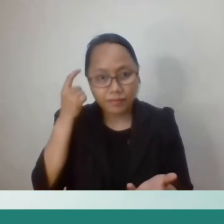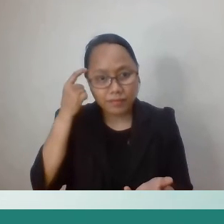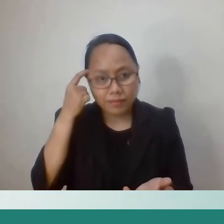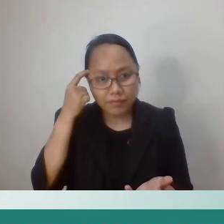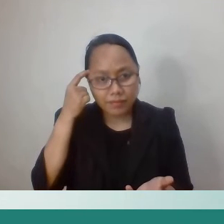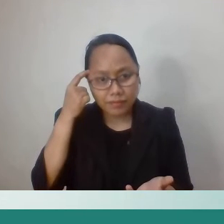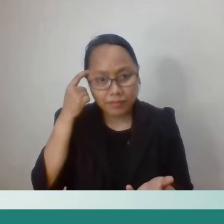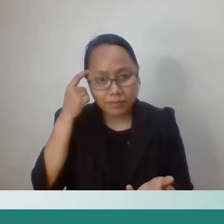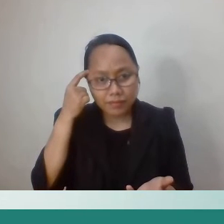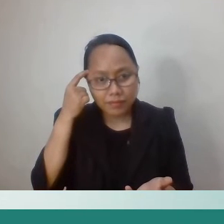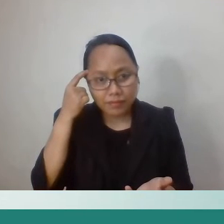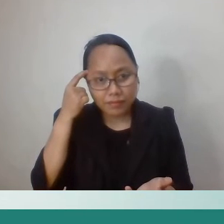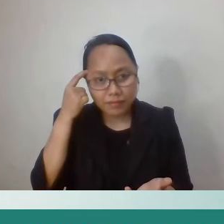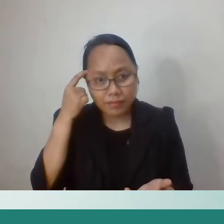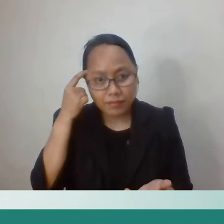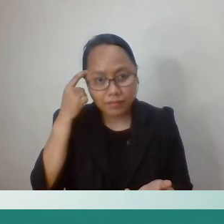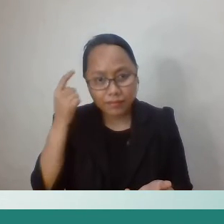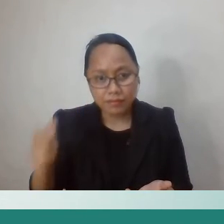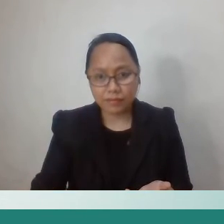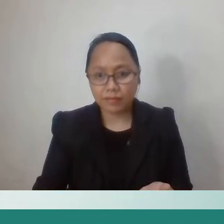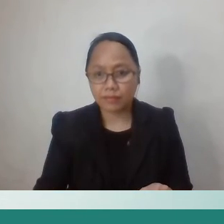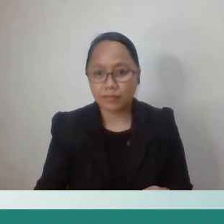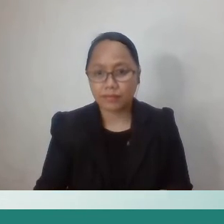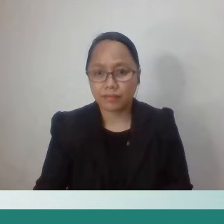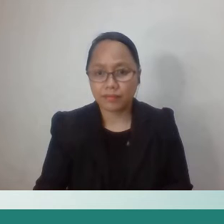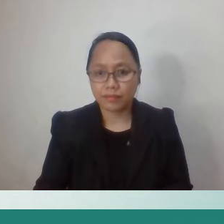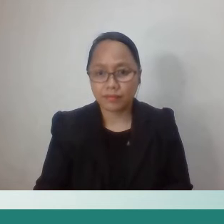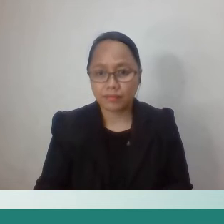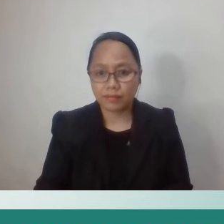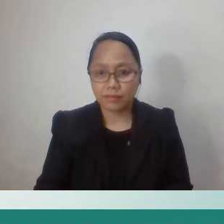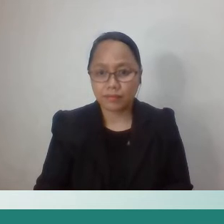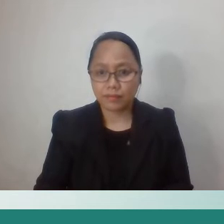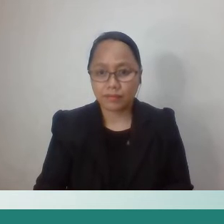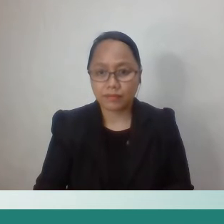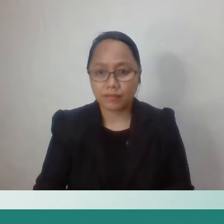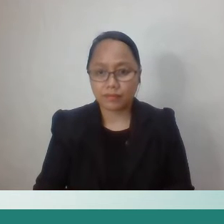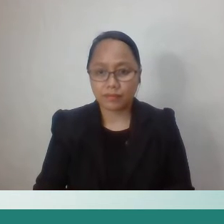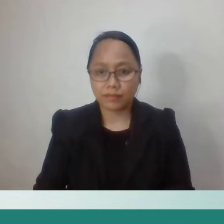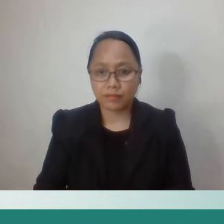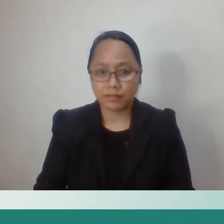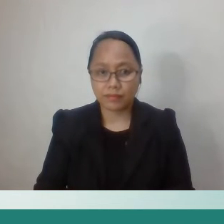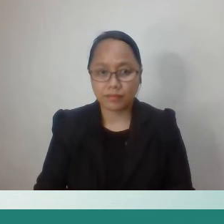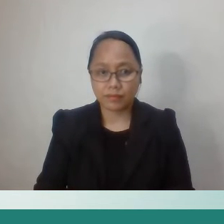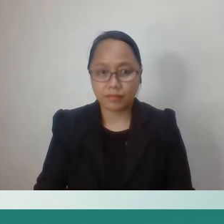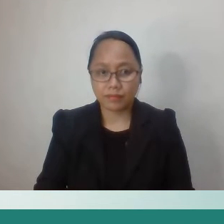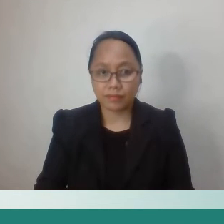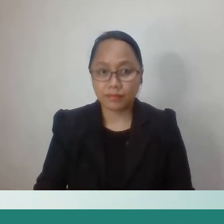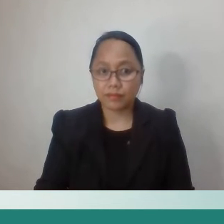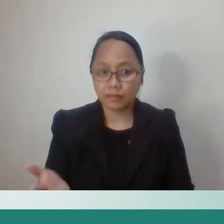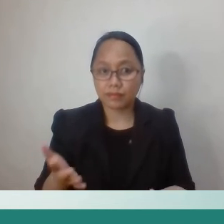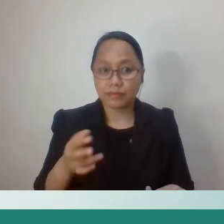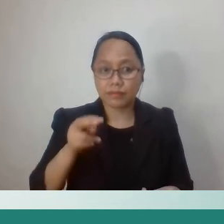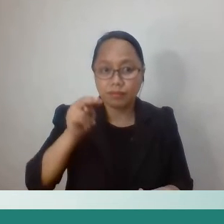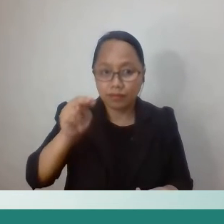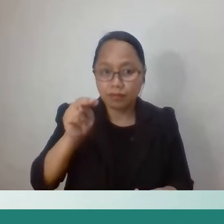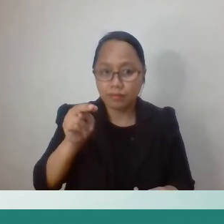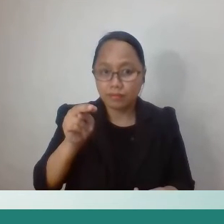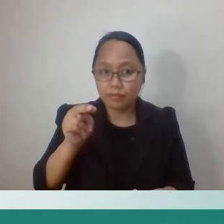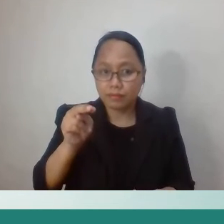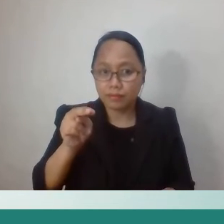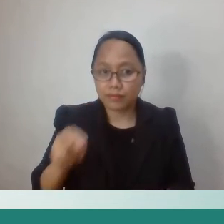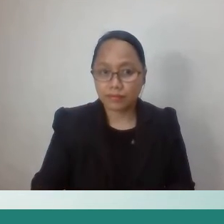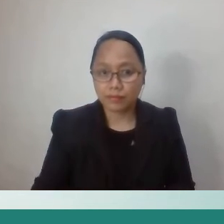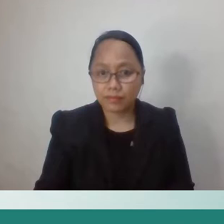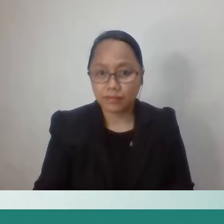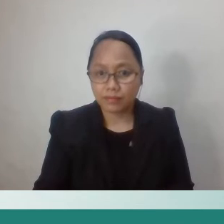there was a skepticism about women being able to do their own self swab, but certainly on the ground we've not had that